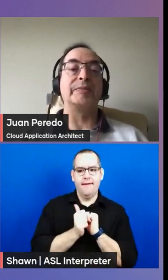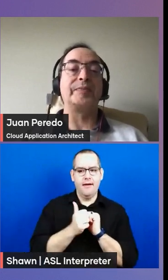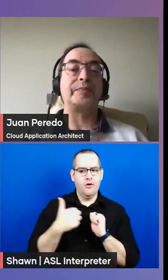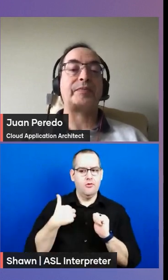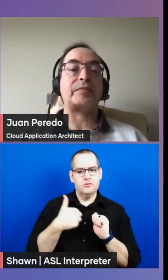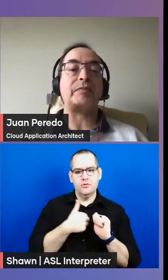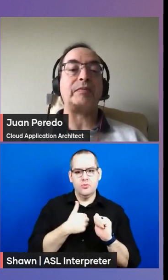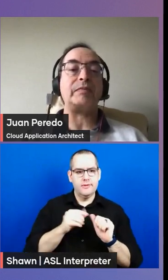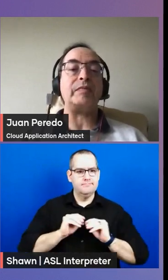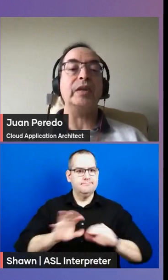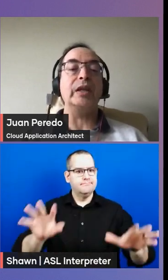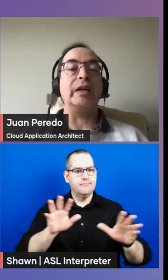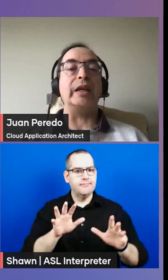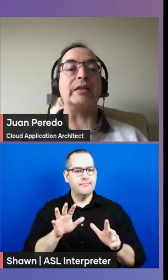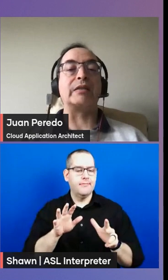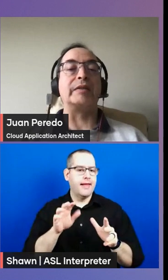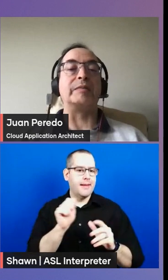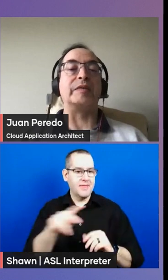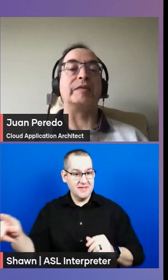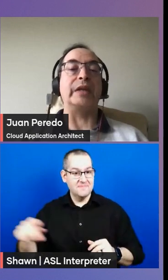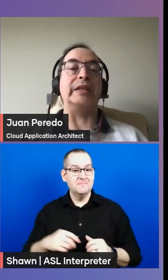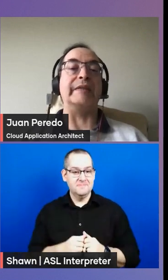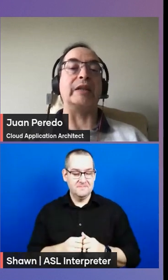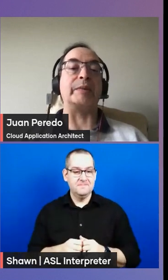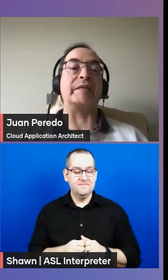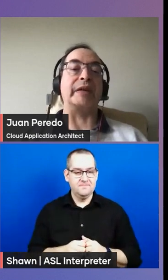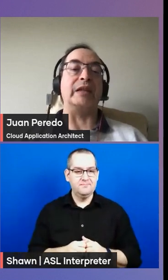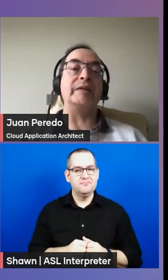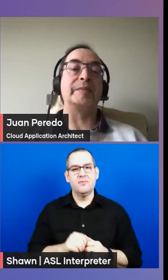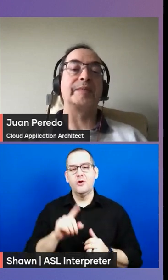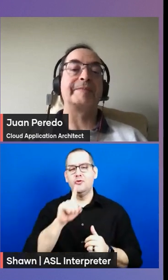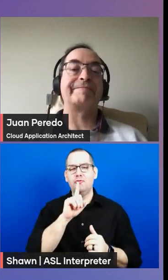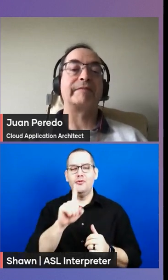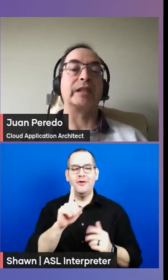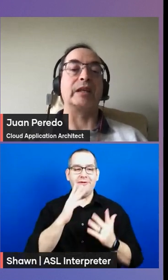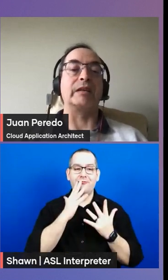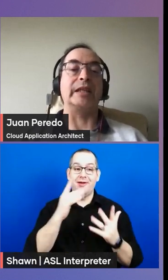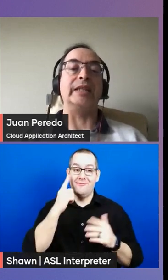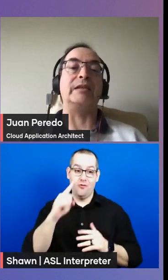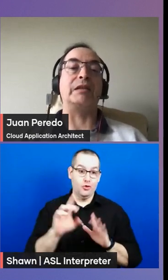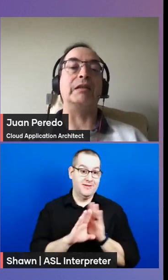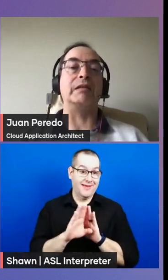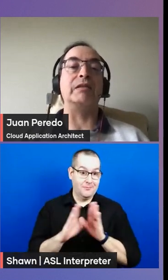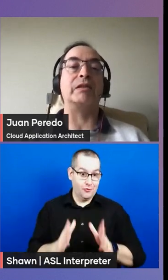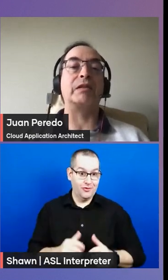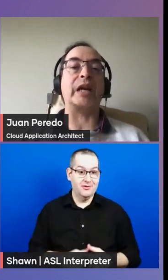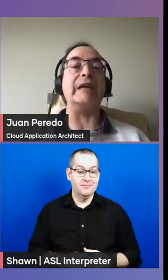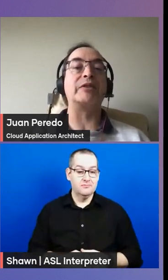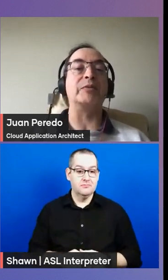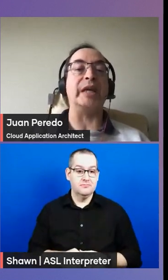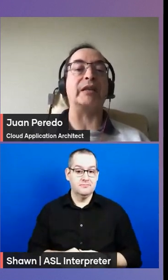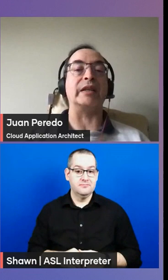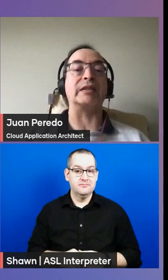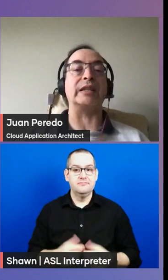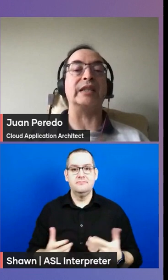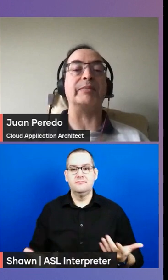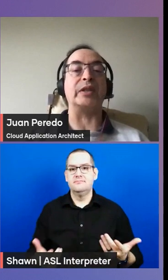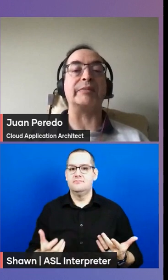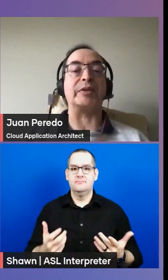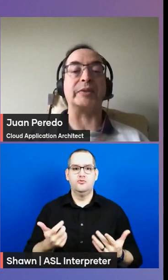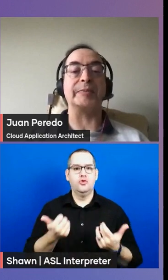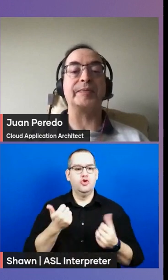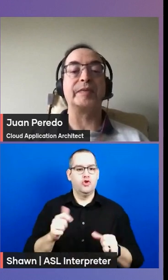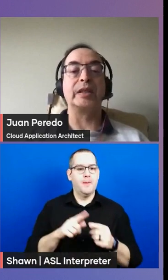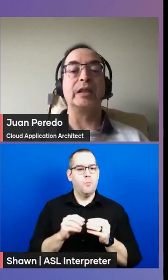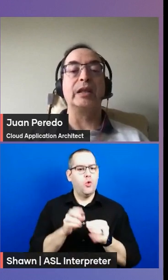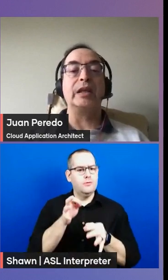applications. It's very developer friendly, and it strives to make things as simple as